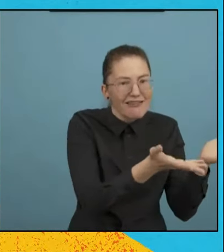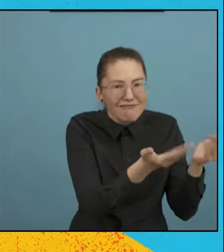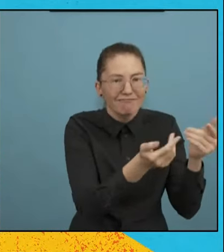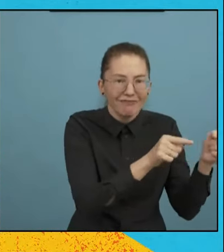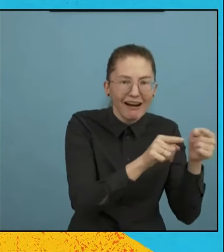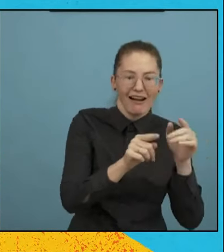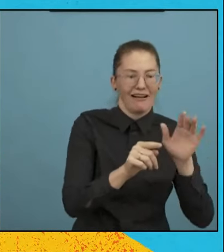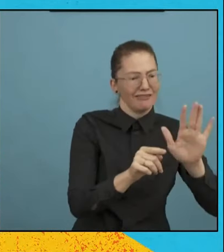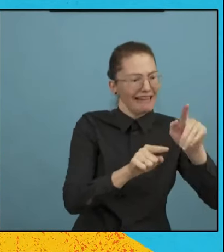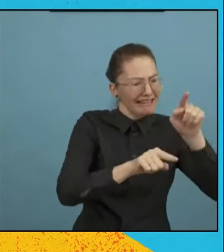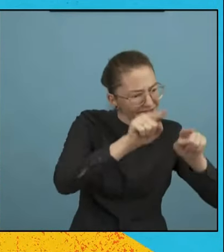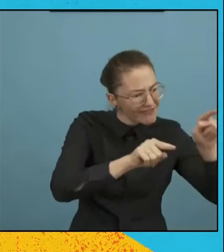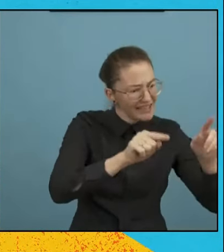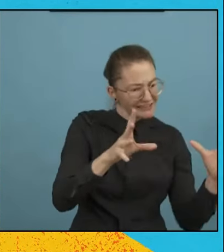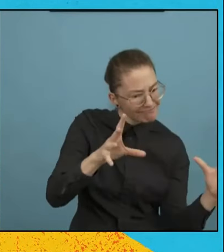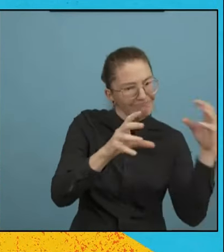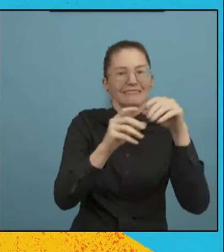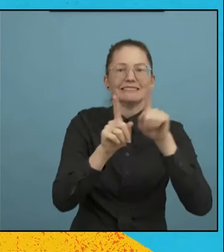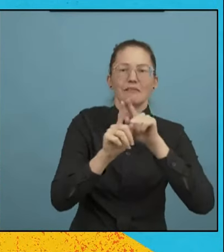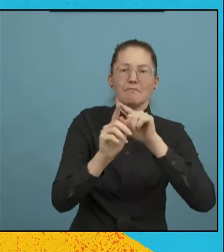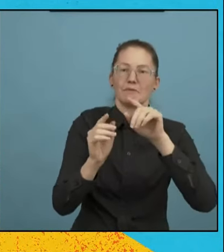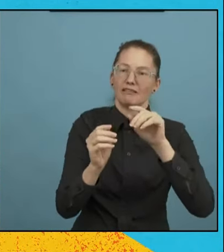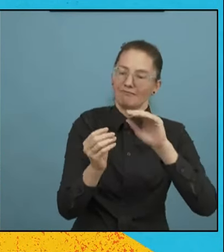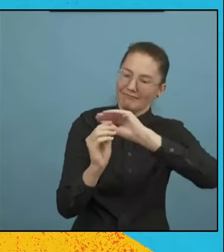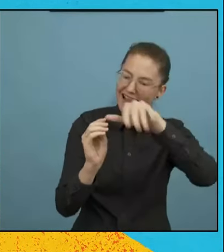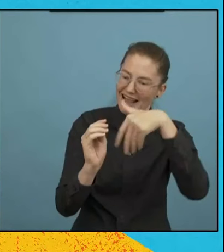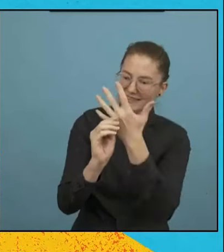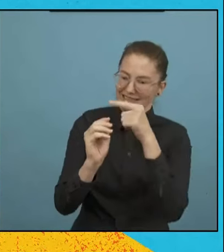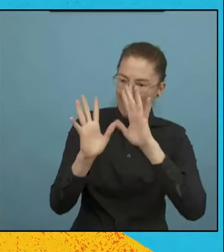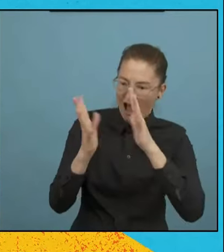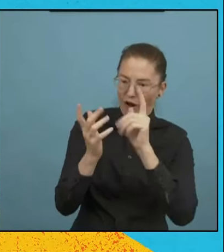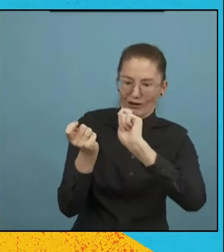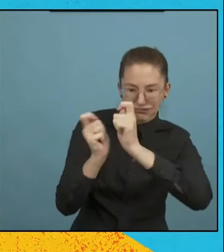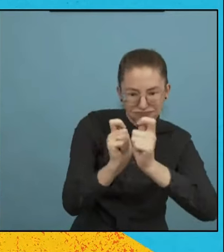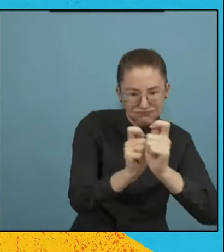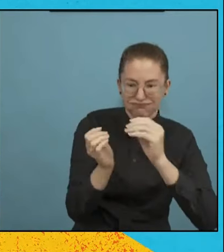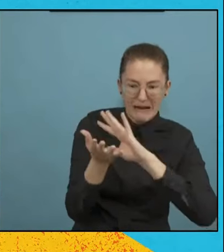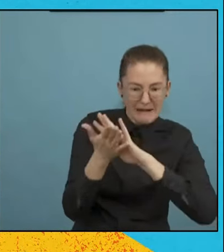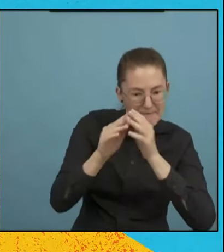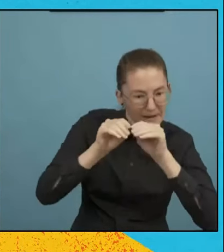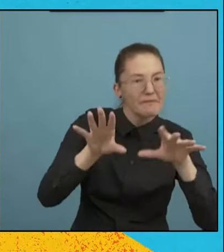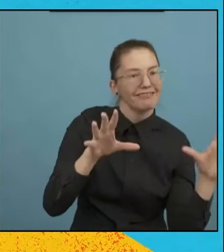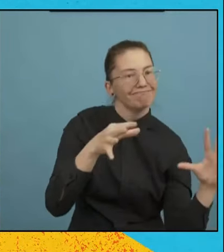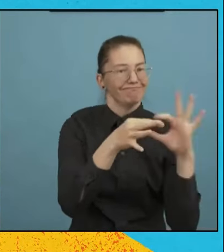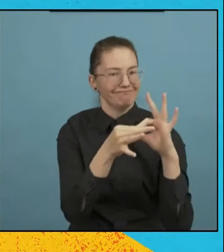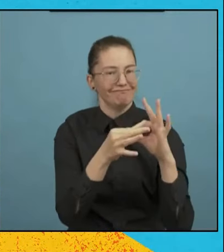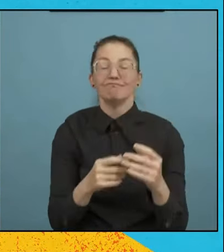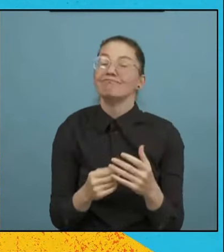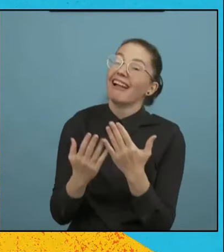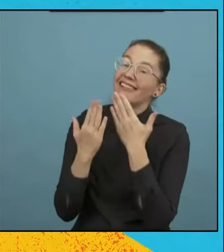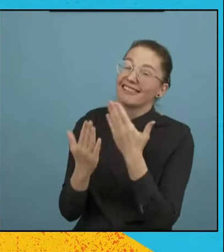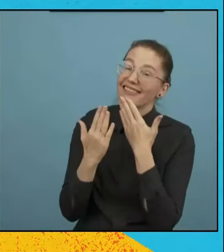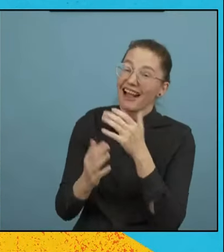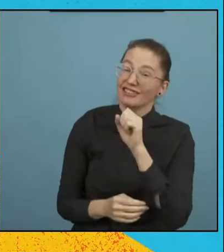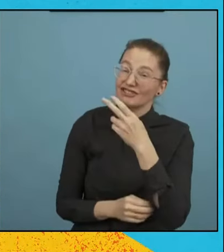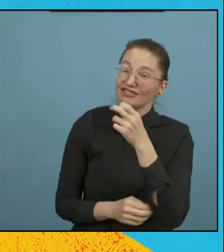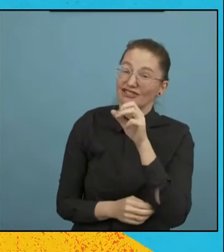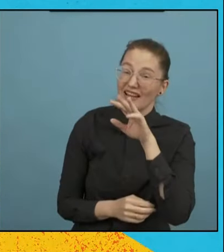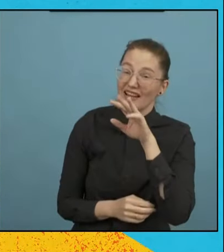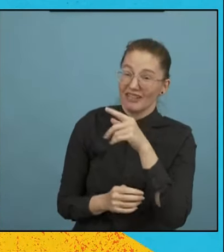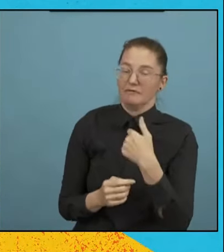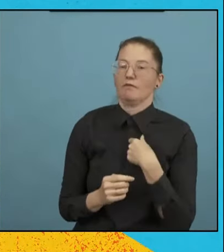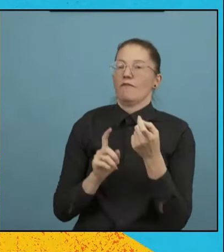with the children from disadvantaged backgrounds made me realize that children know what they want, and they can express themselves like no